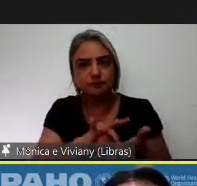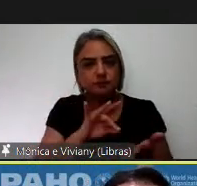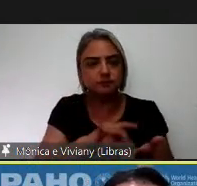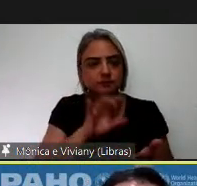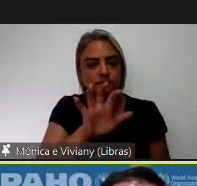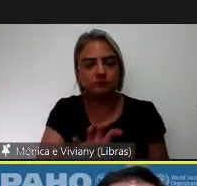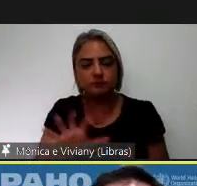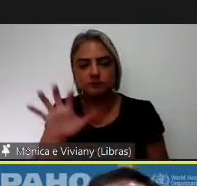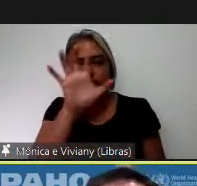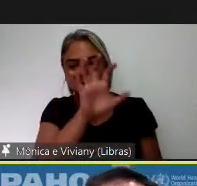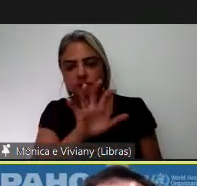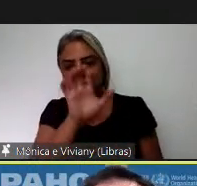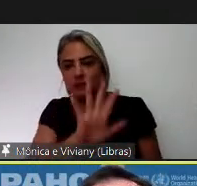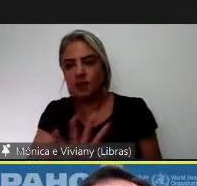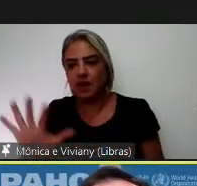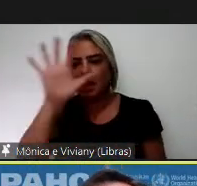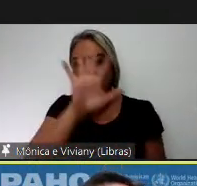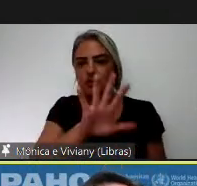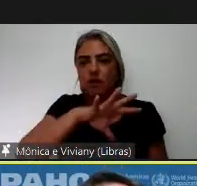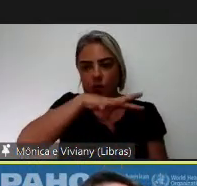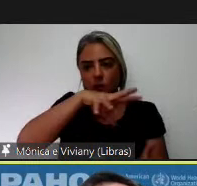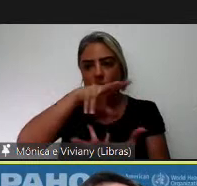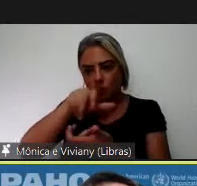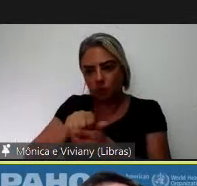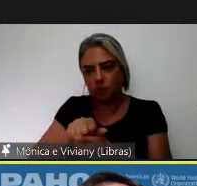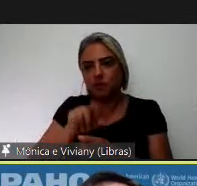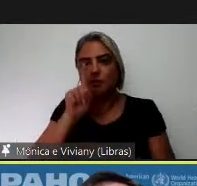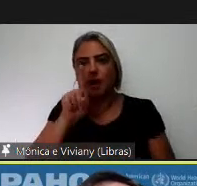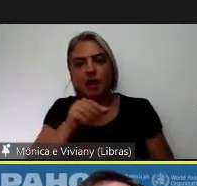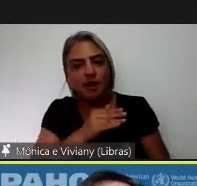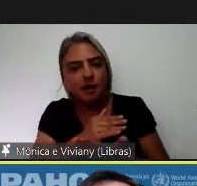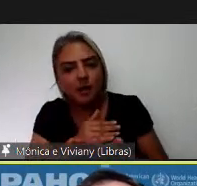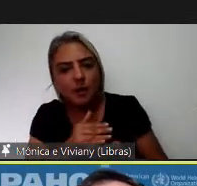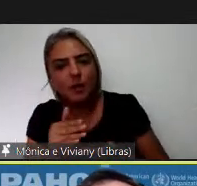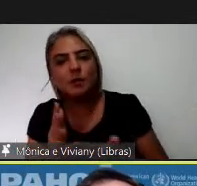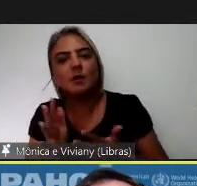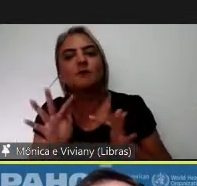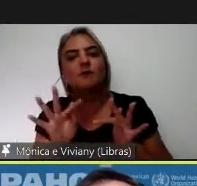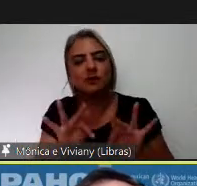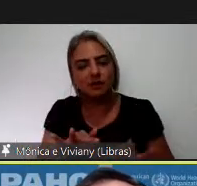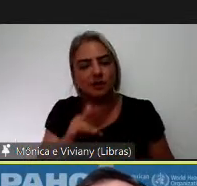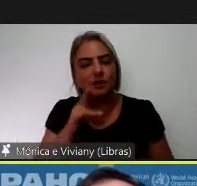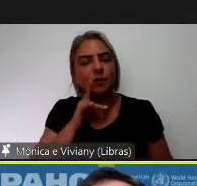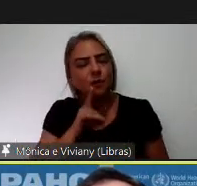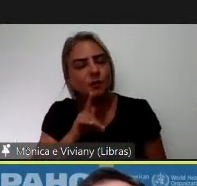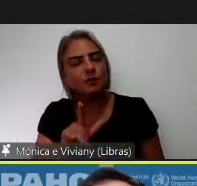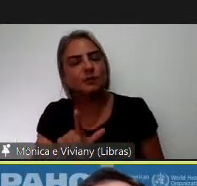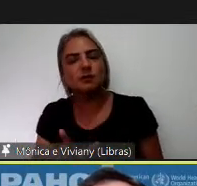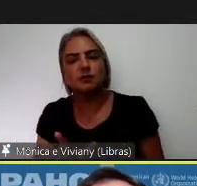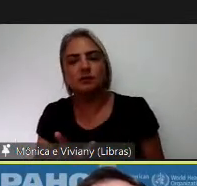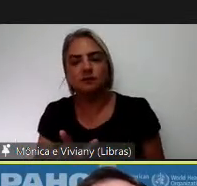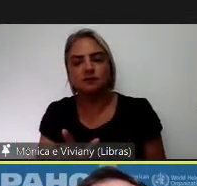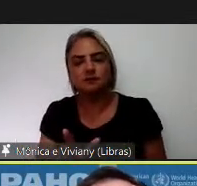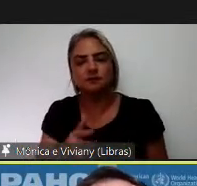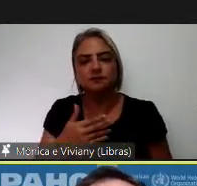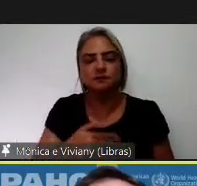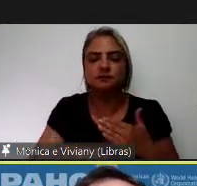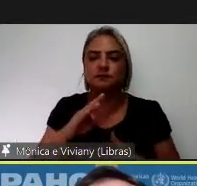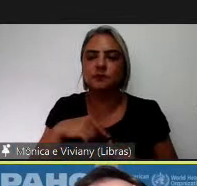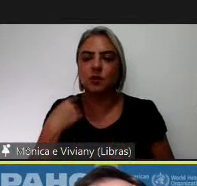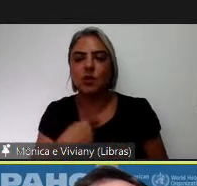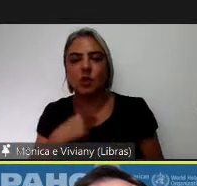in a regional perspective, sub-regional perspective, national one, or local one, for that, so that we can finally be able to